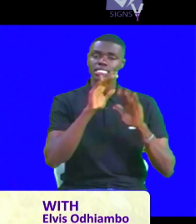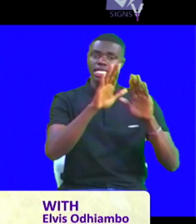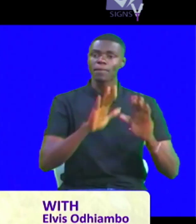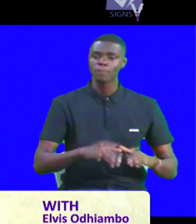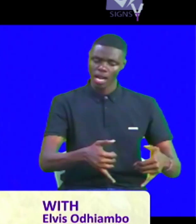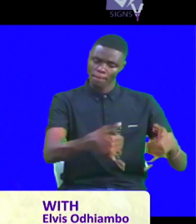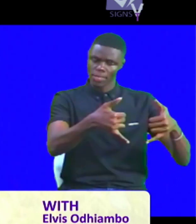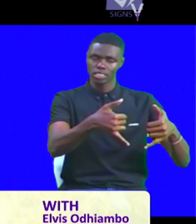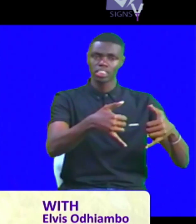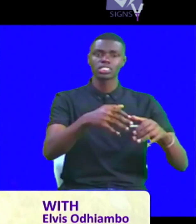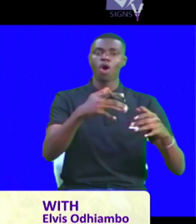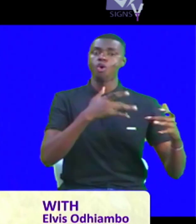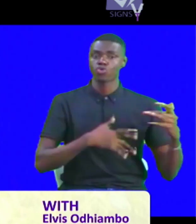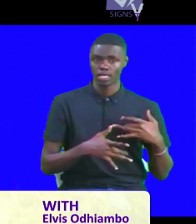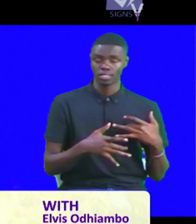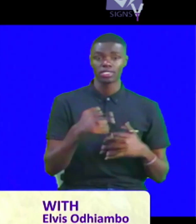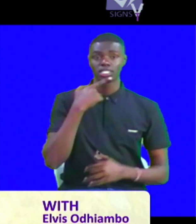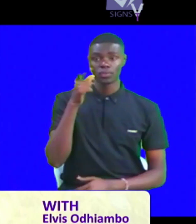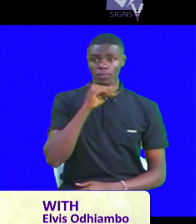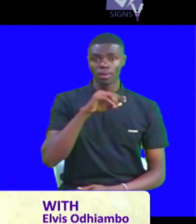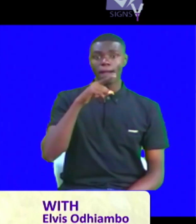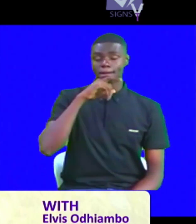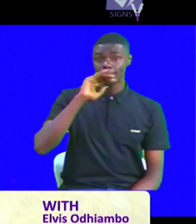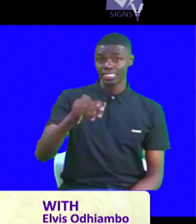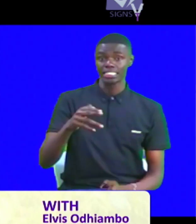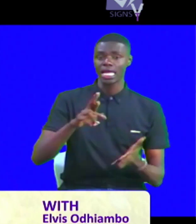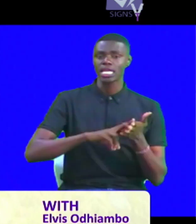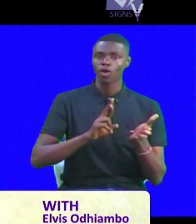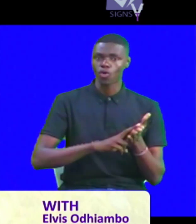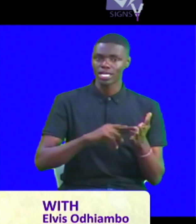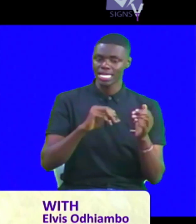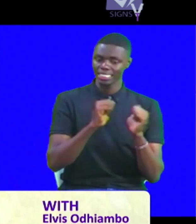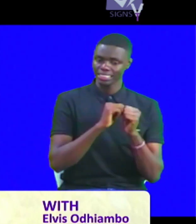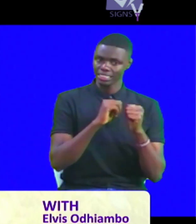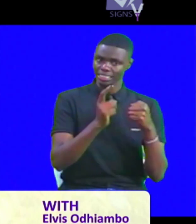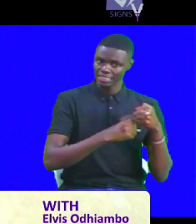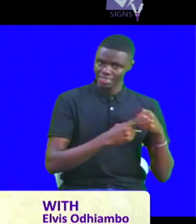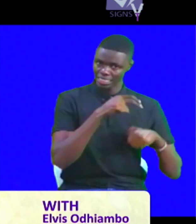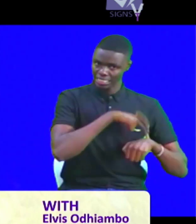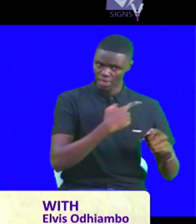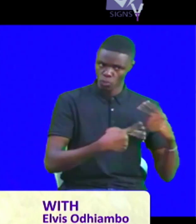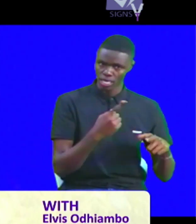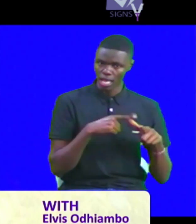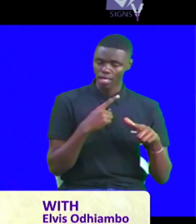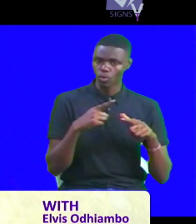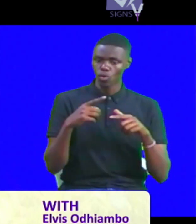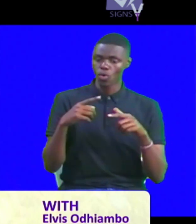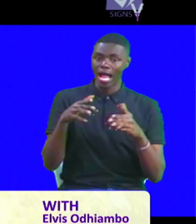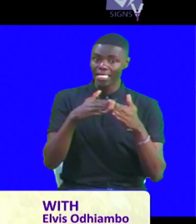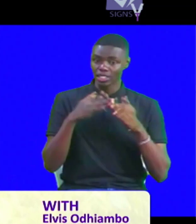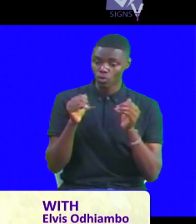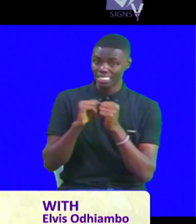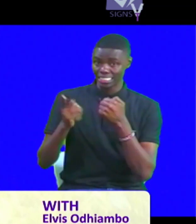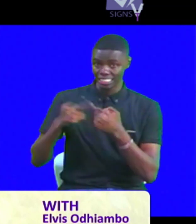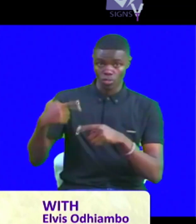as far as this important cup is concerned. Vile tumesema Manchester City record 6-time winners, then we